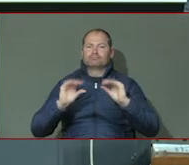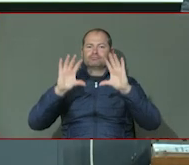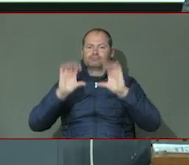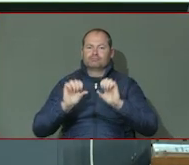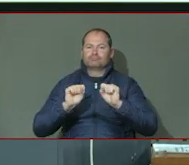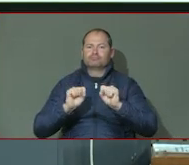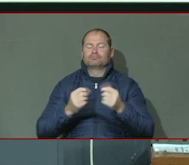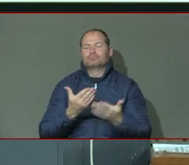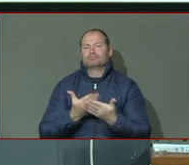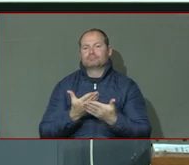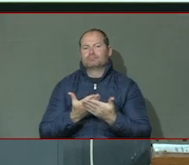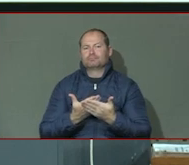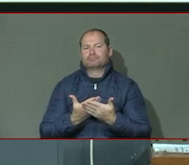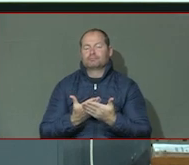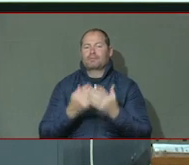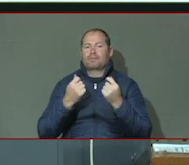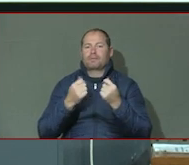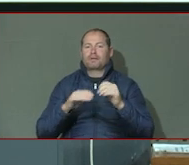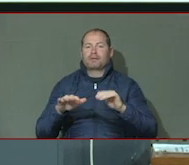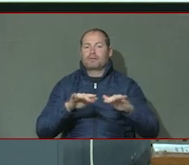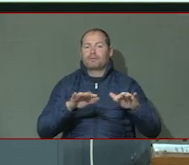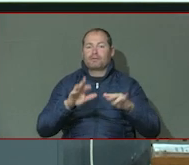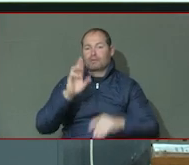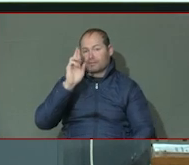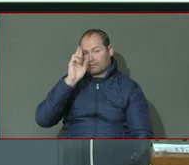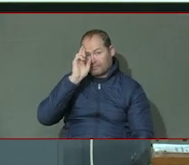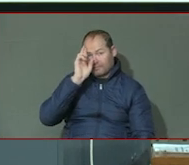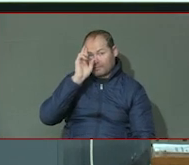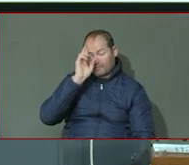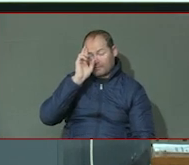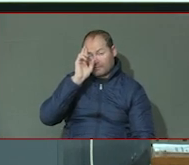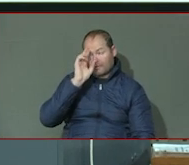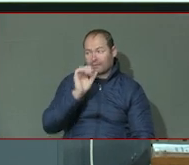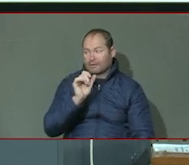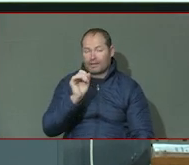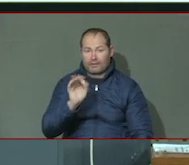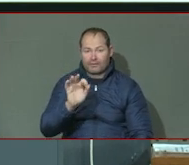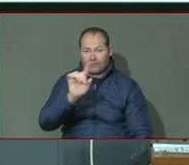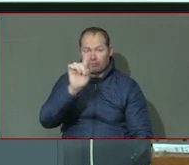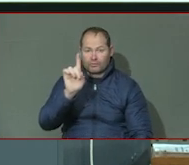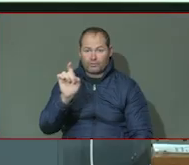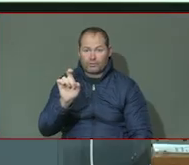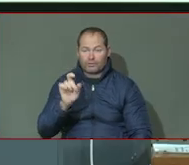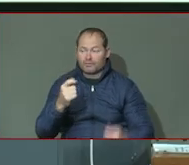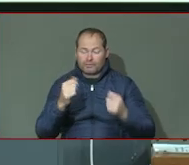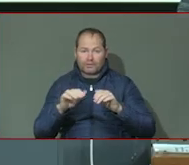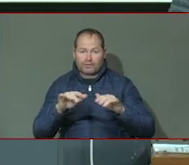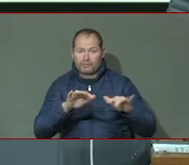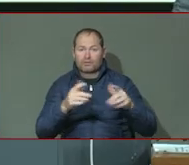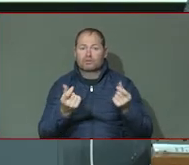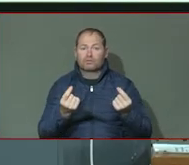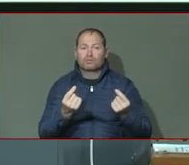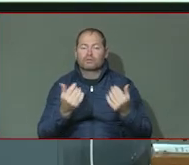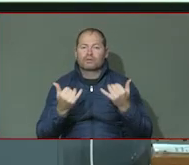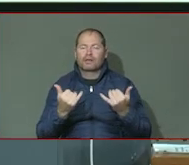Remember our cash flow. If we have, if they ask you to do the cash flow from